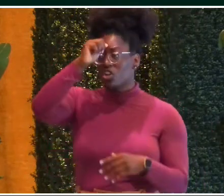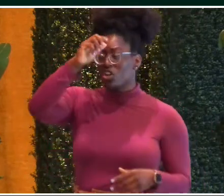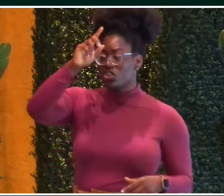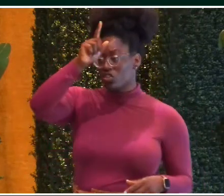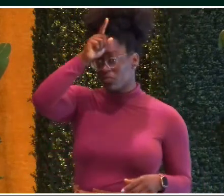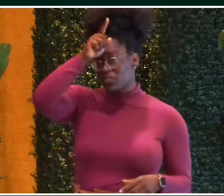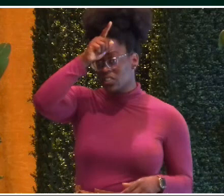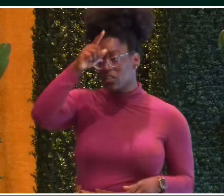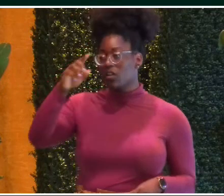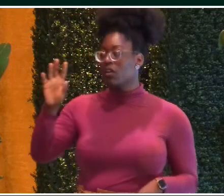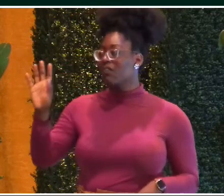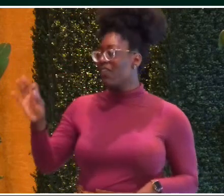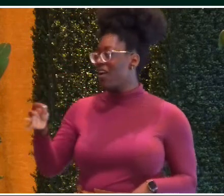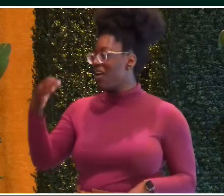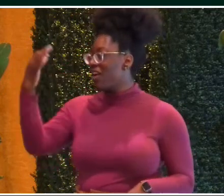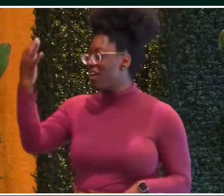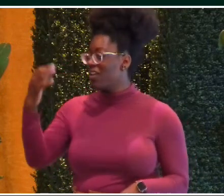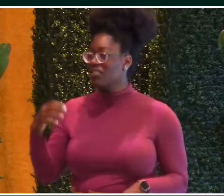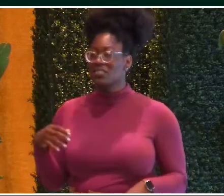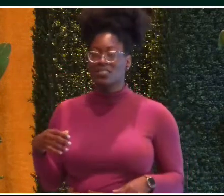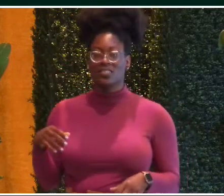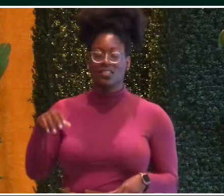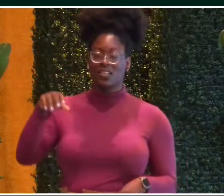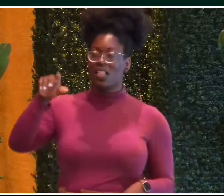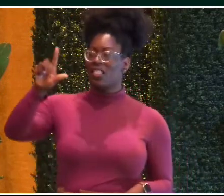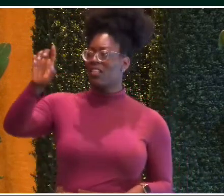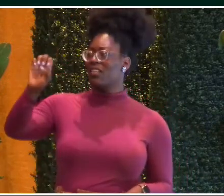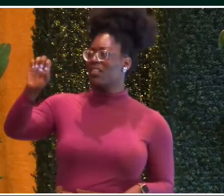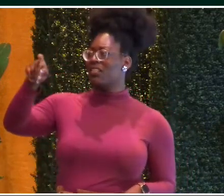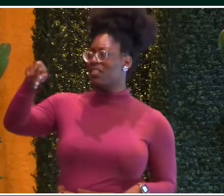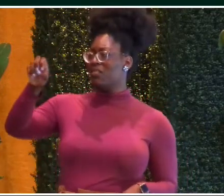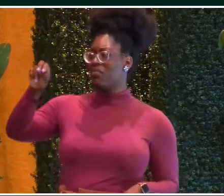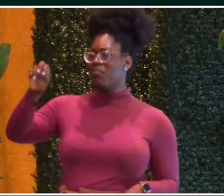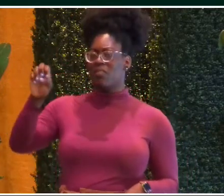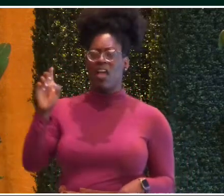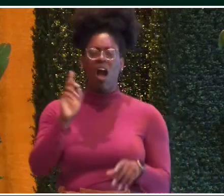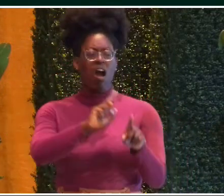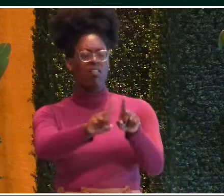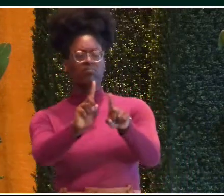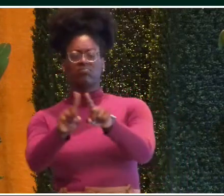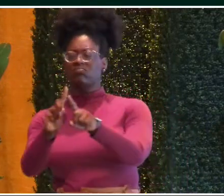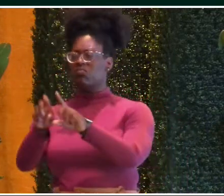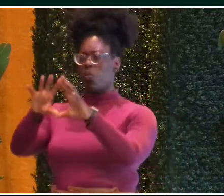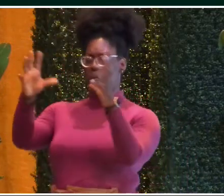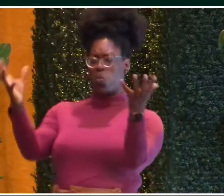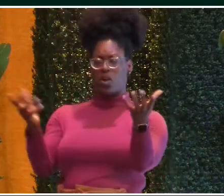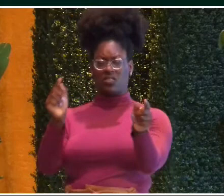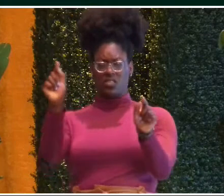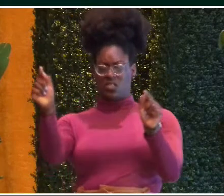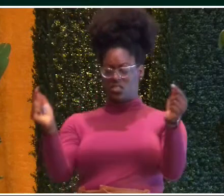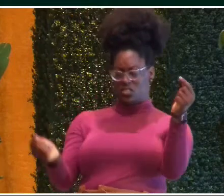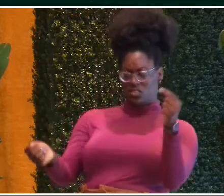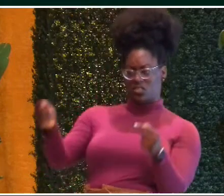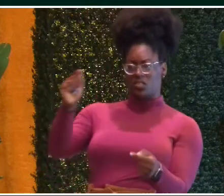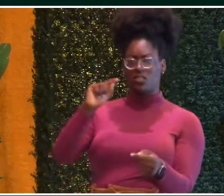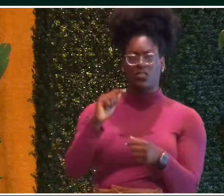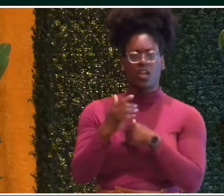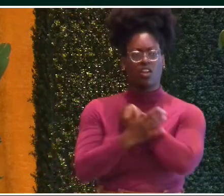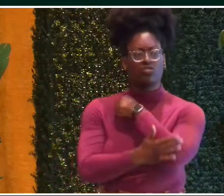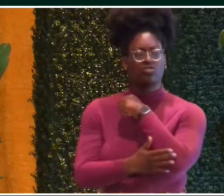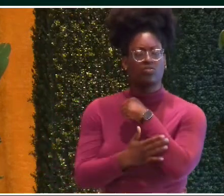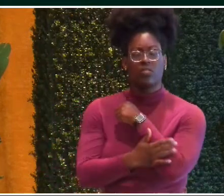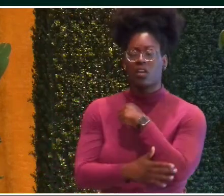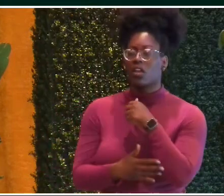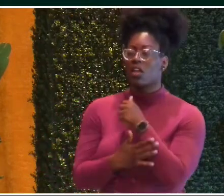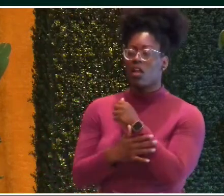In France, the neo-fascist Le Pen. Go around the entire world. There is a global resurgence